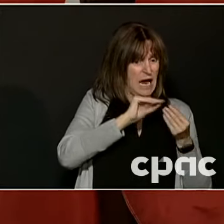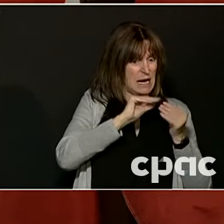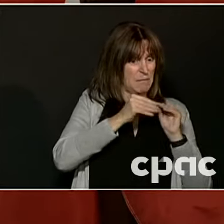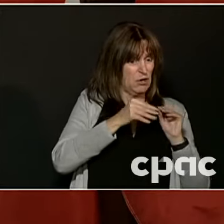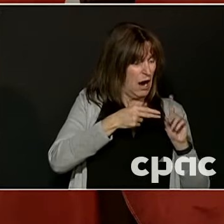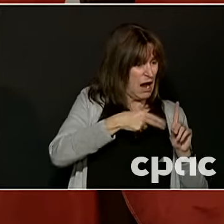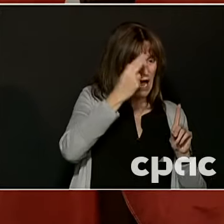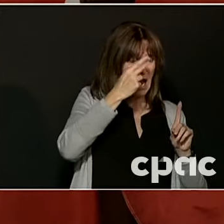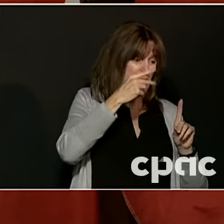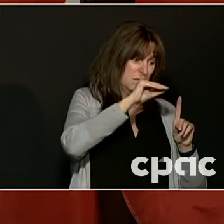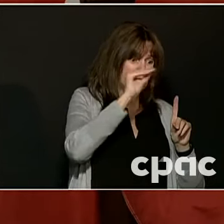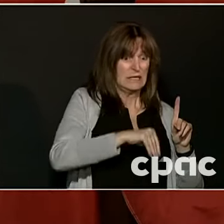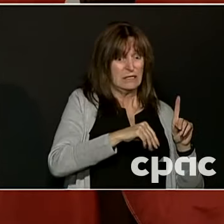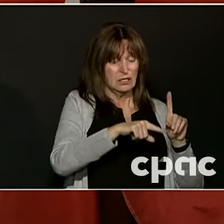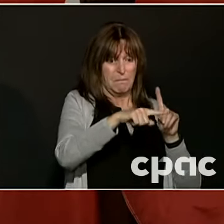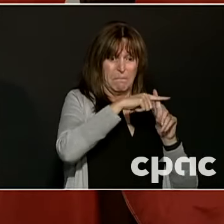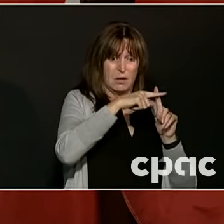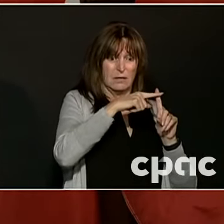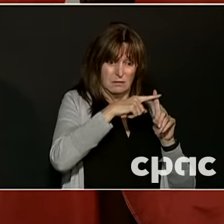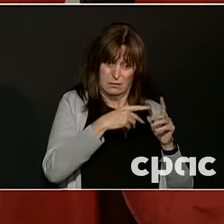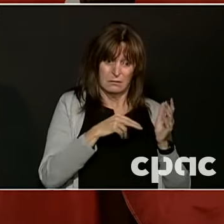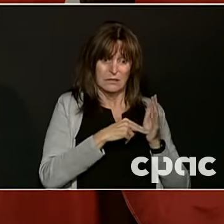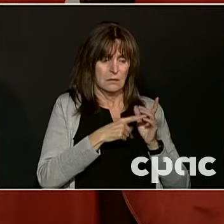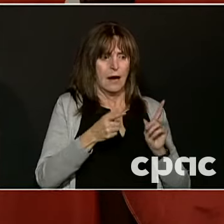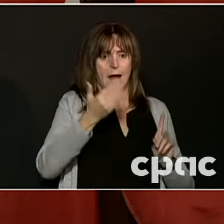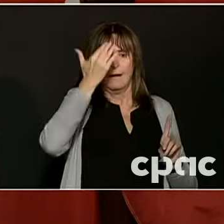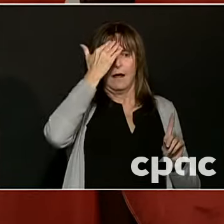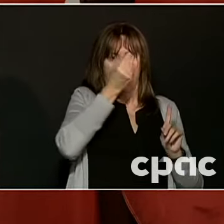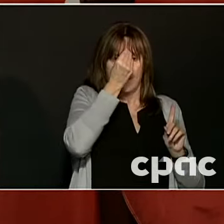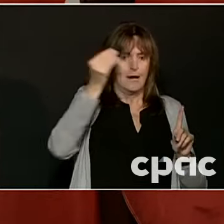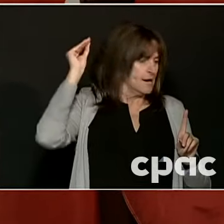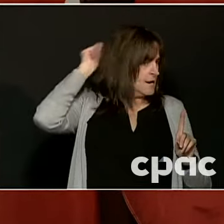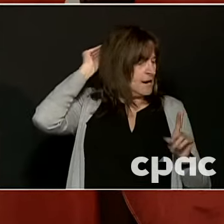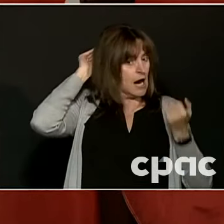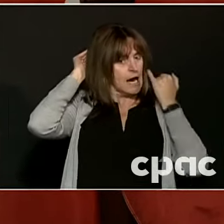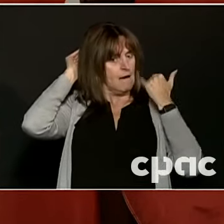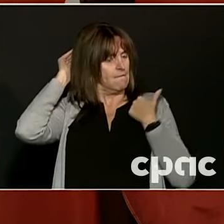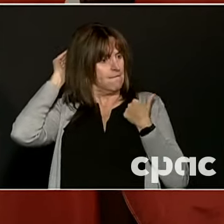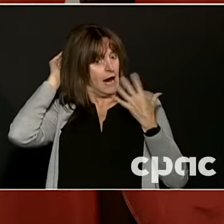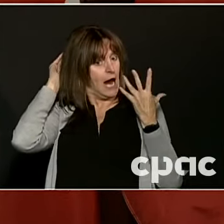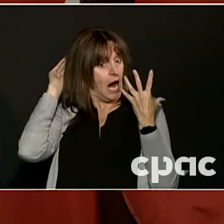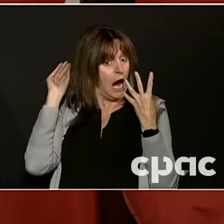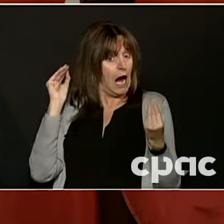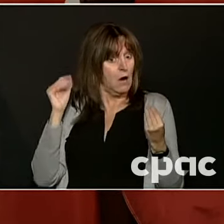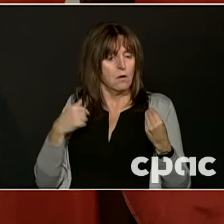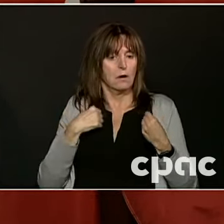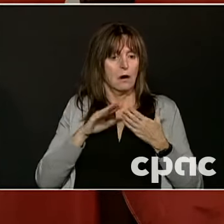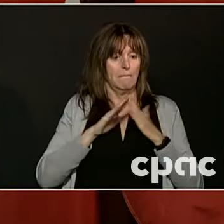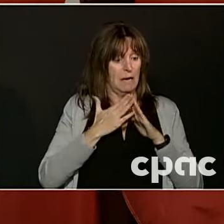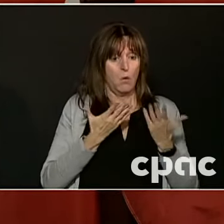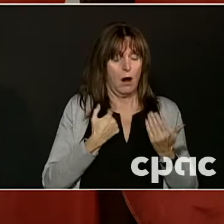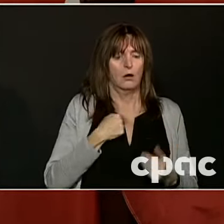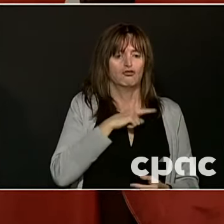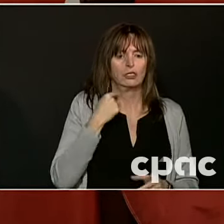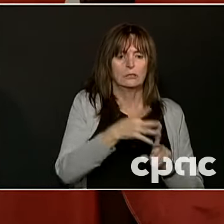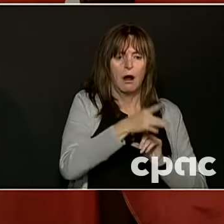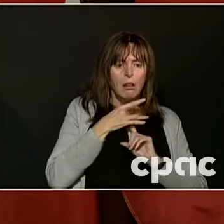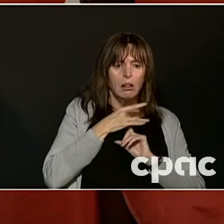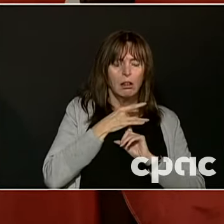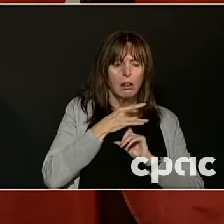positivity, and that you need to understand that by going out into congregate settings, you can put yourself at risk in that